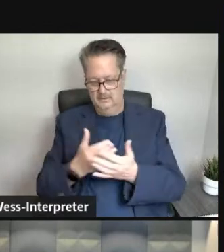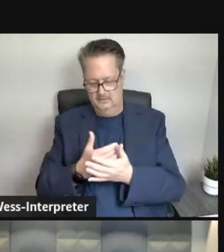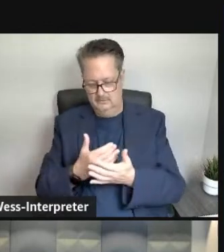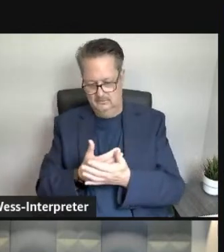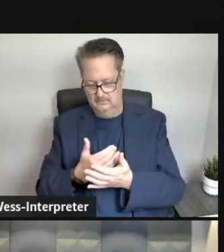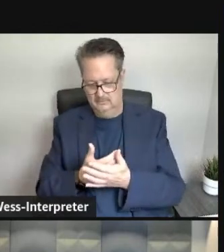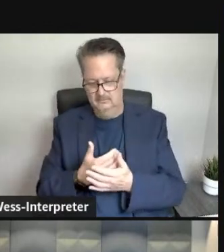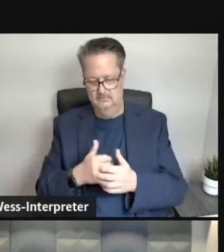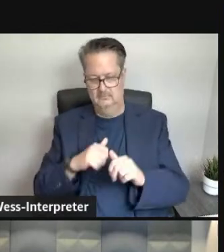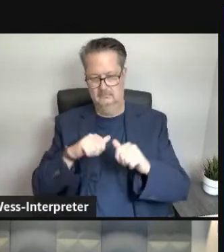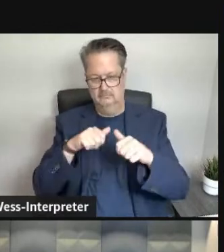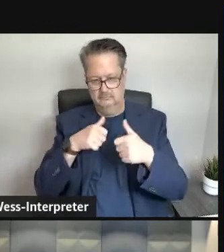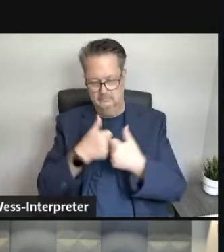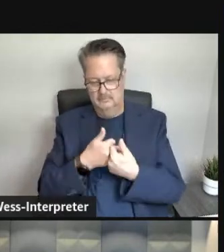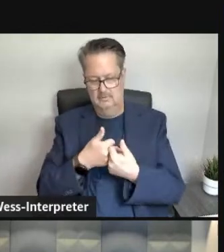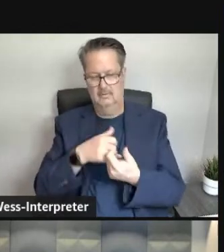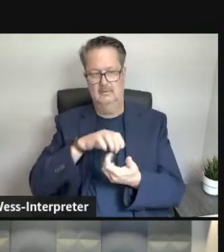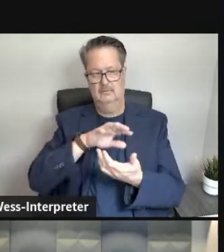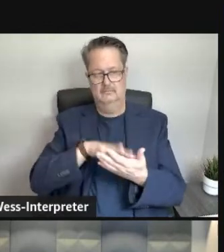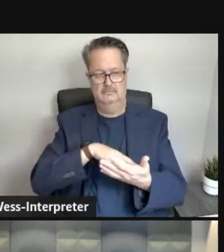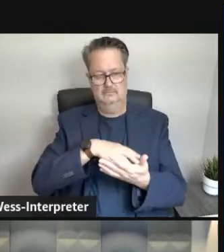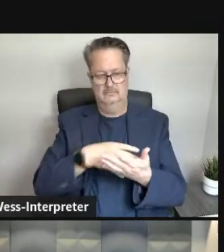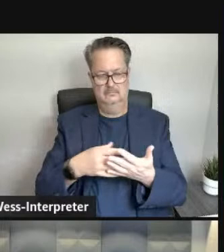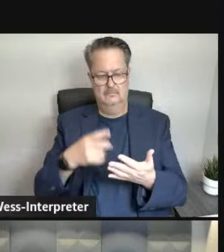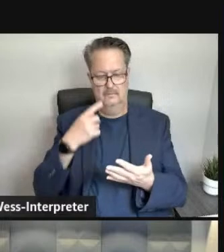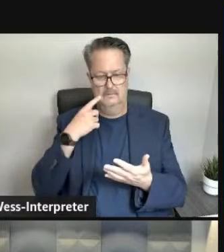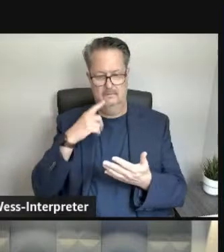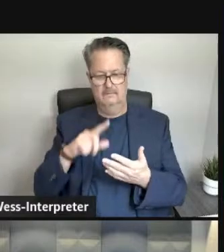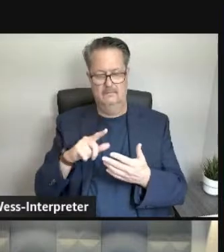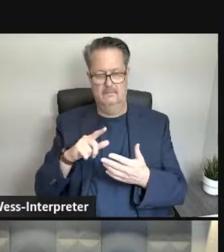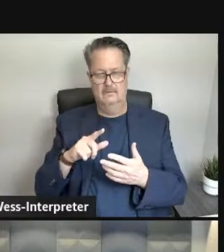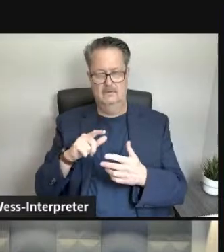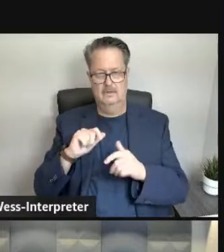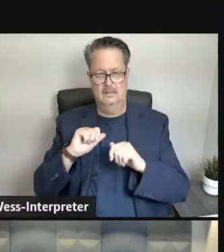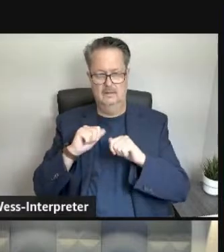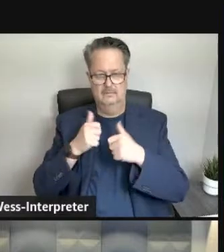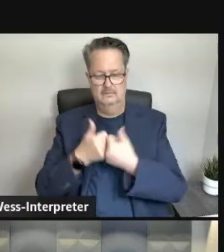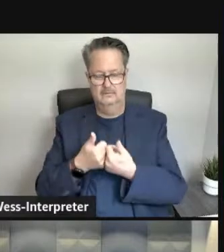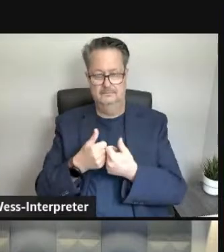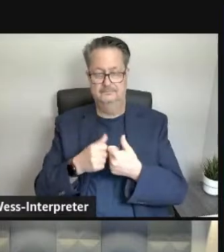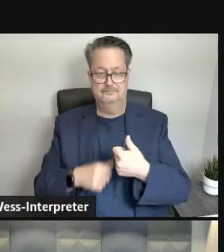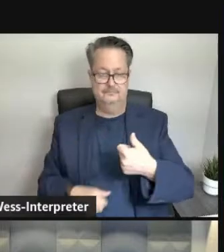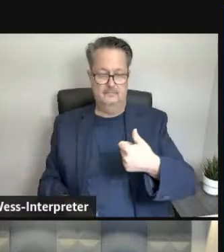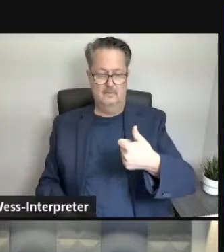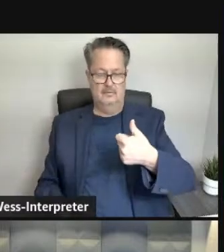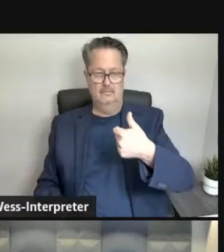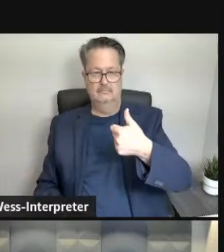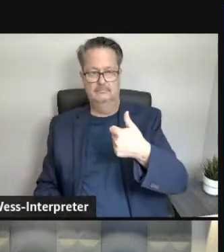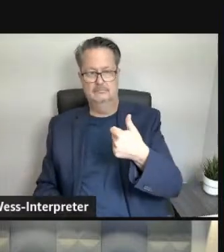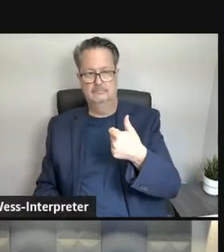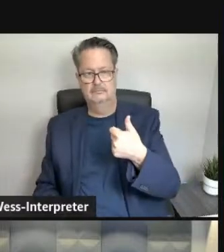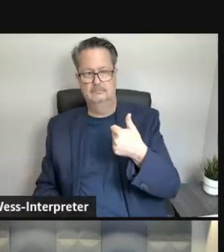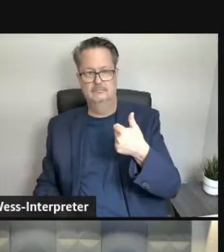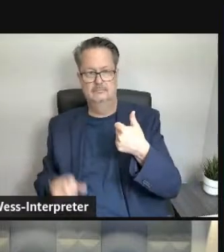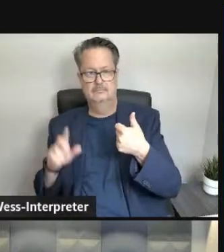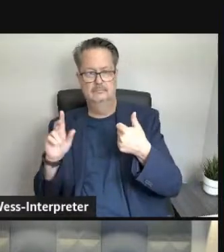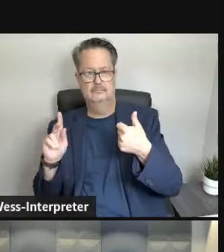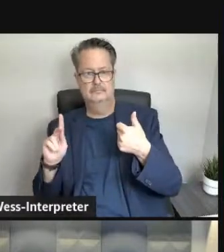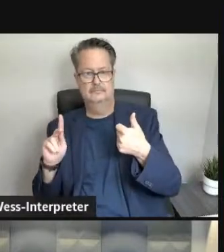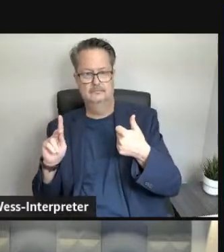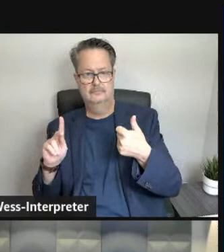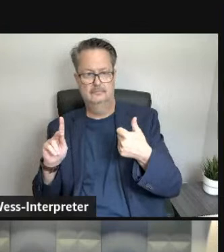for running job schedulers on Kubernetes. So the first one is Kubernetes native.